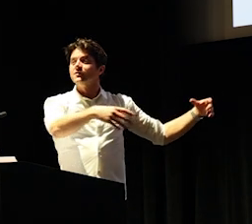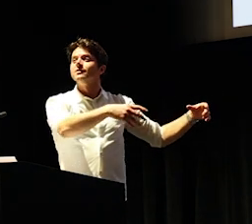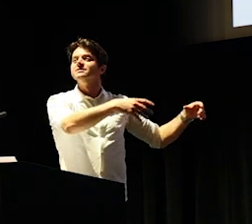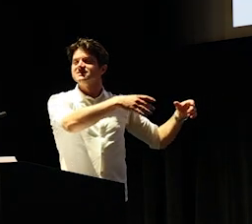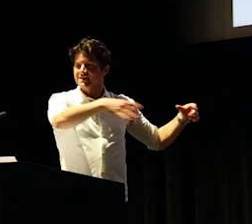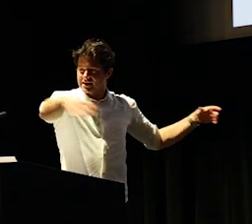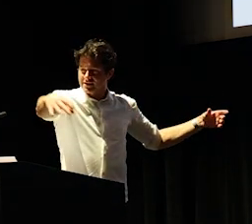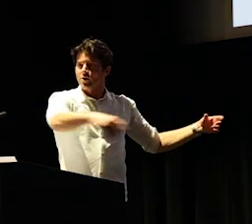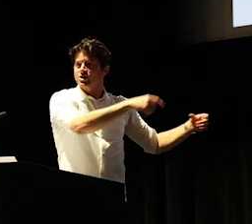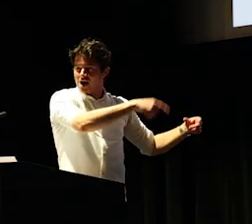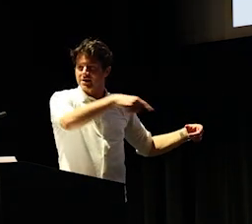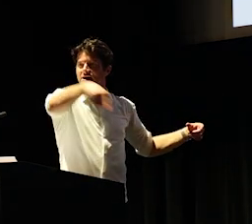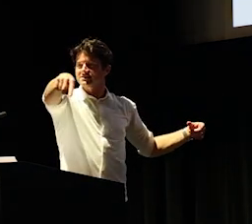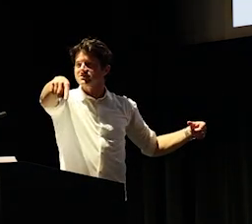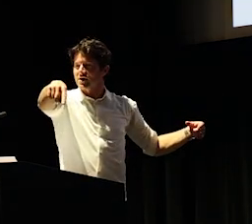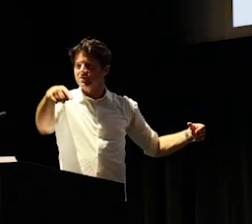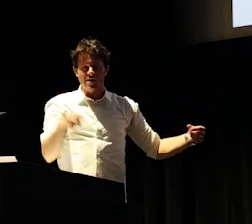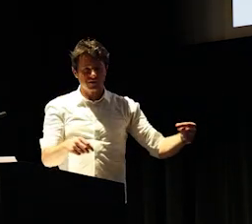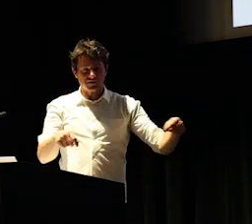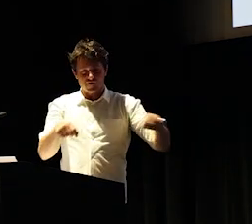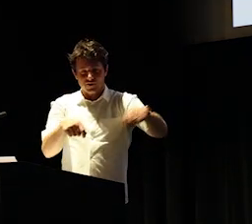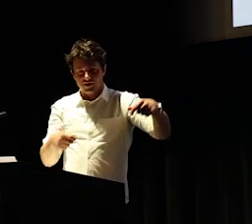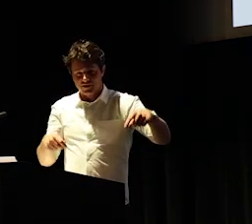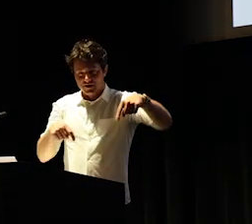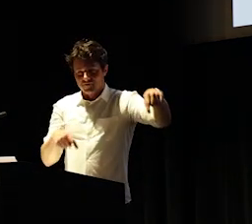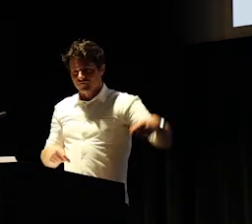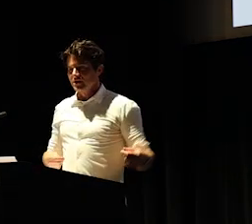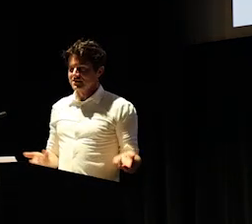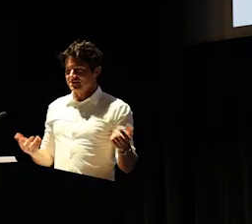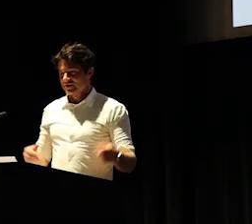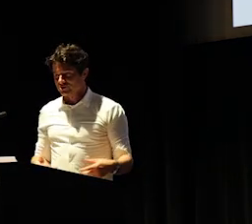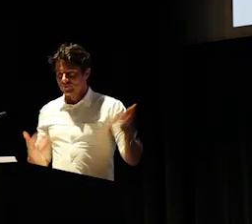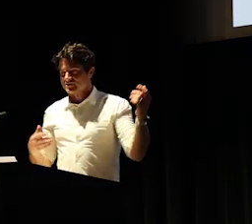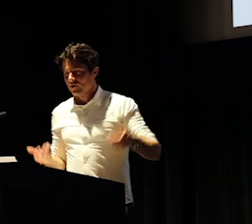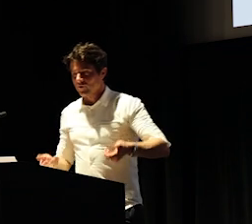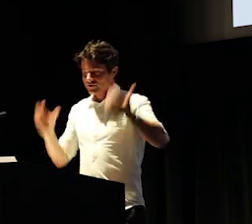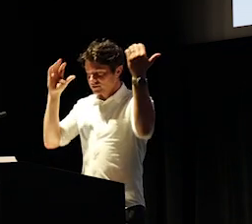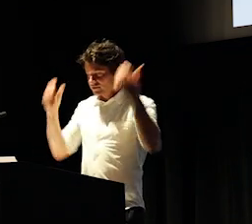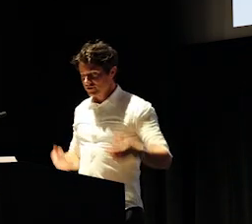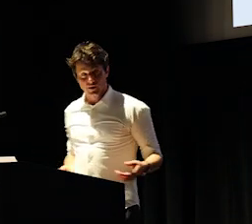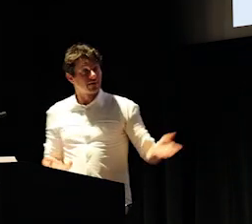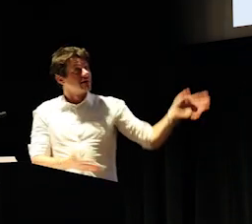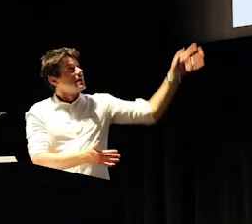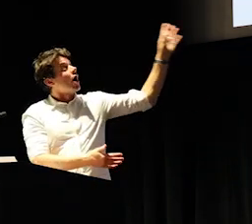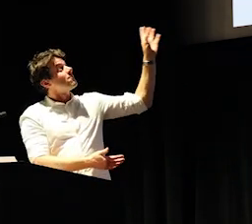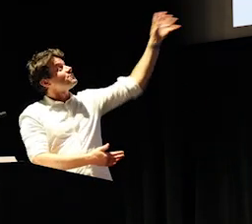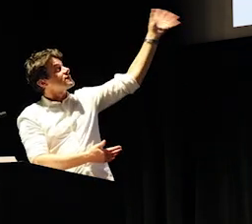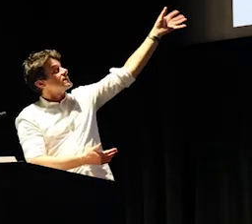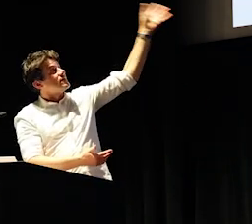because on the ski there are shot glasses, many of them, and everyone like. It's like a German ceremony or something like that. But